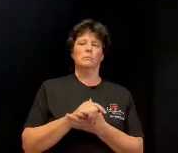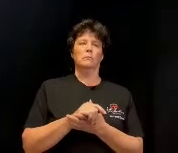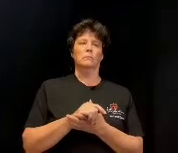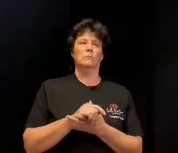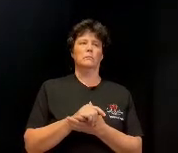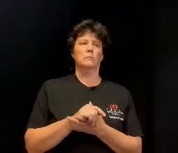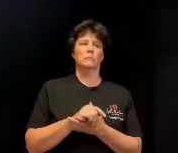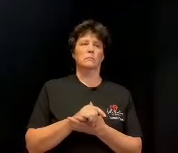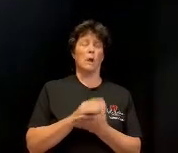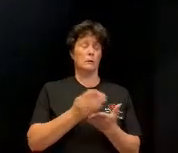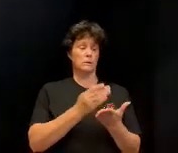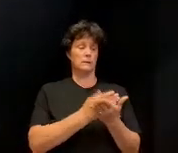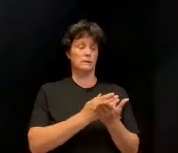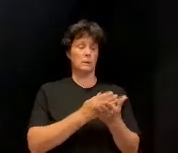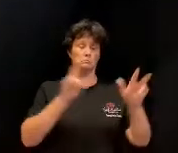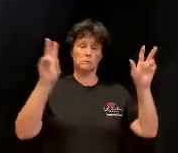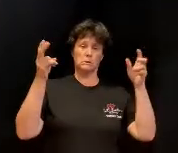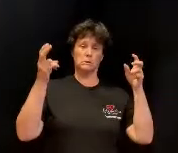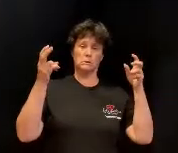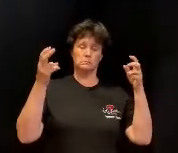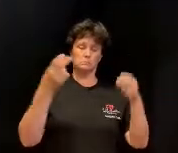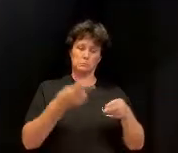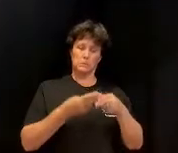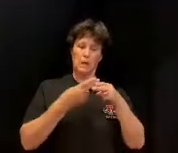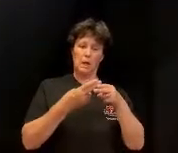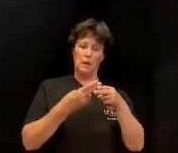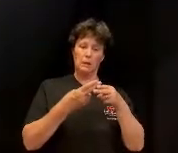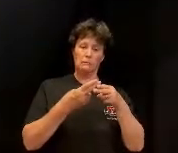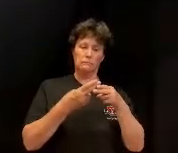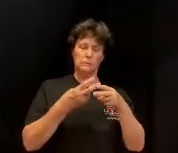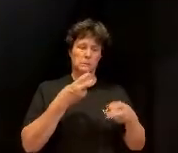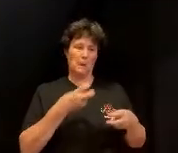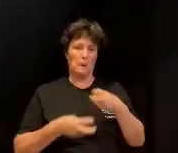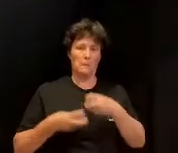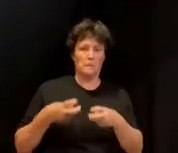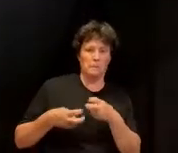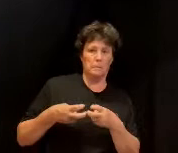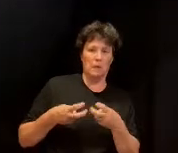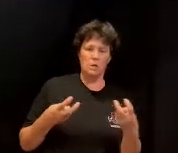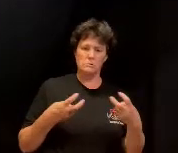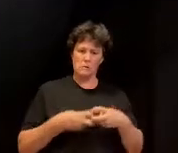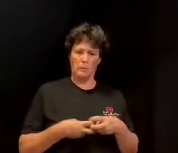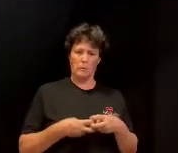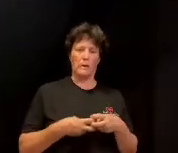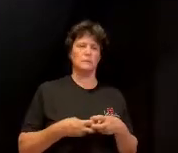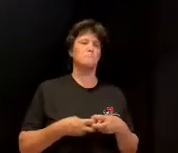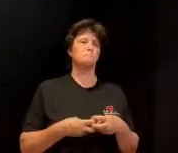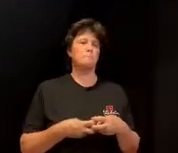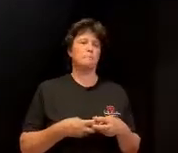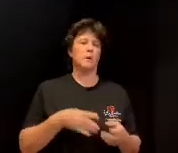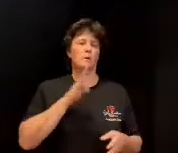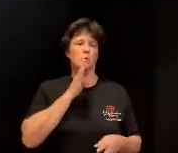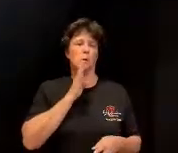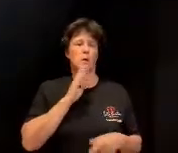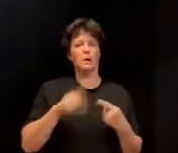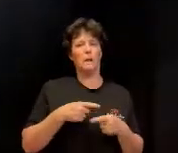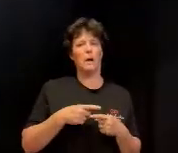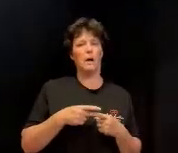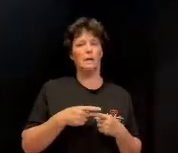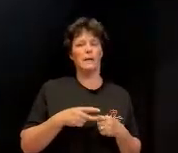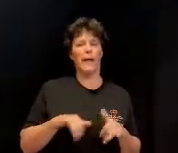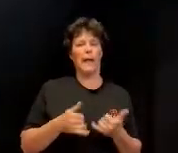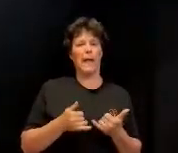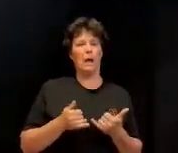We've been in a series called Compromised, and We've been talking about how we